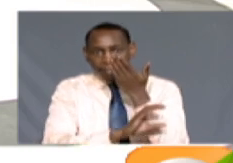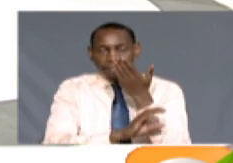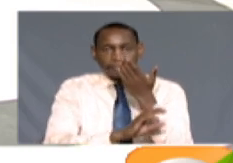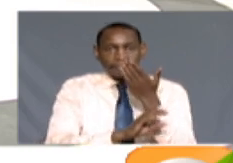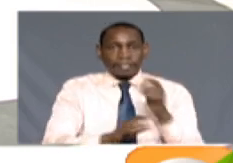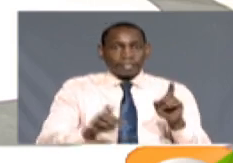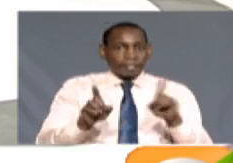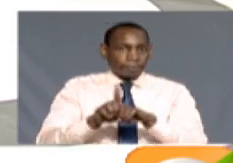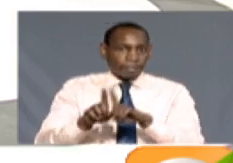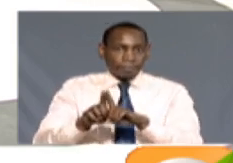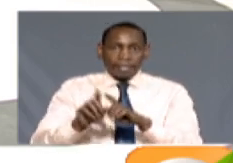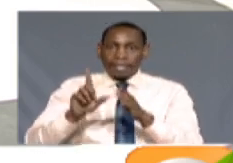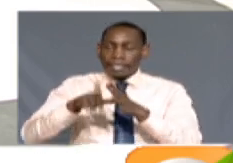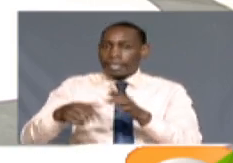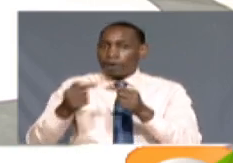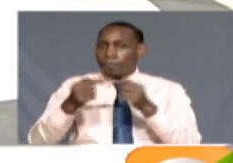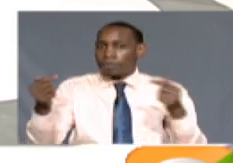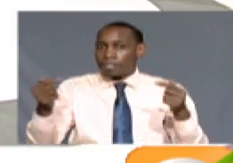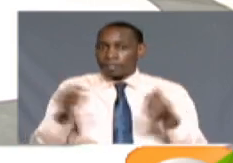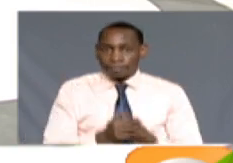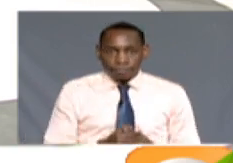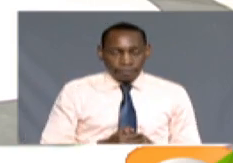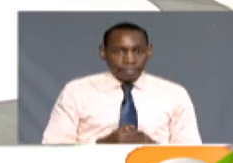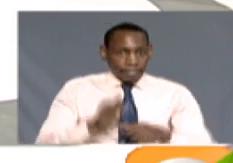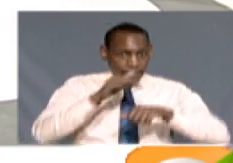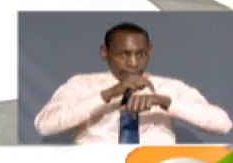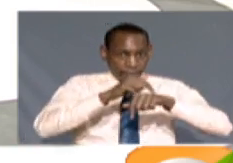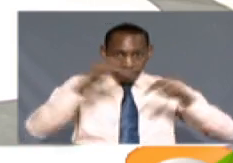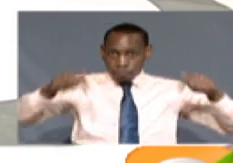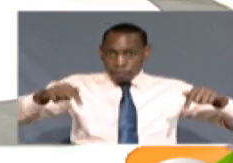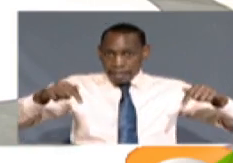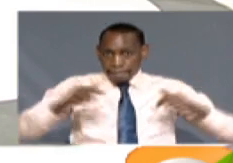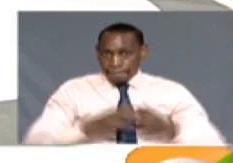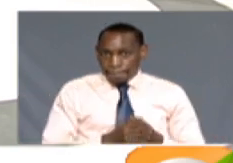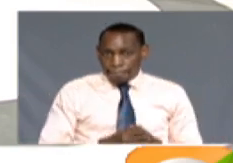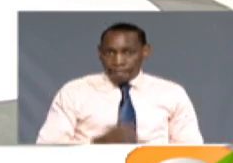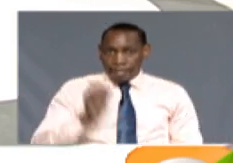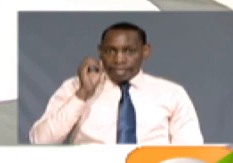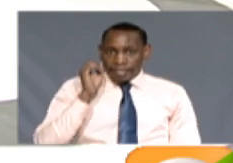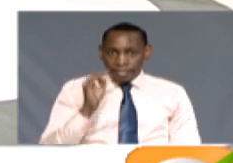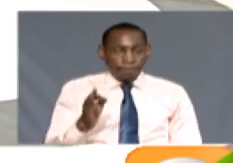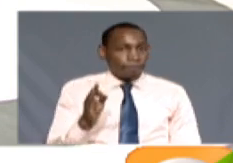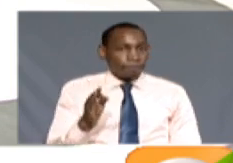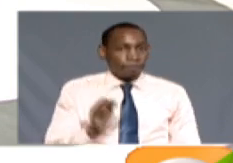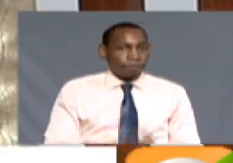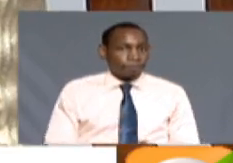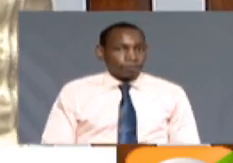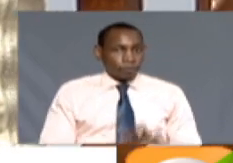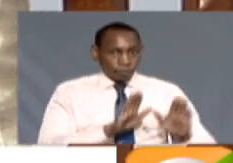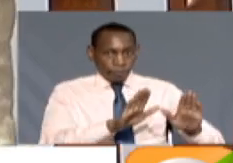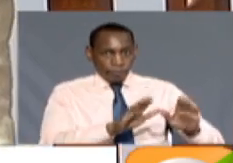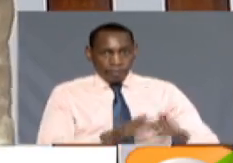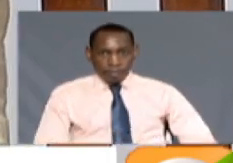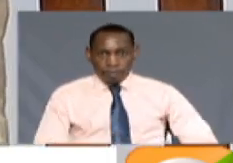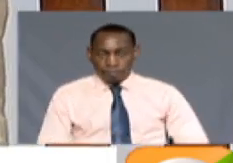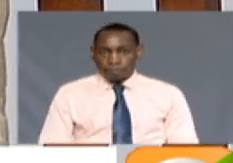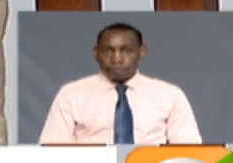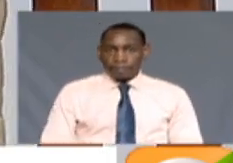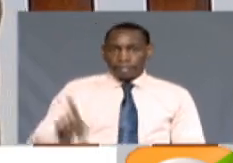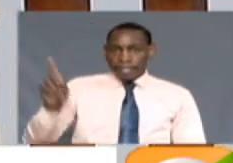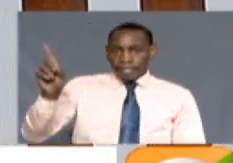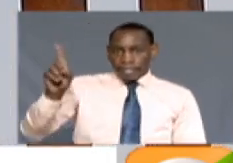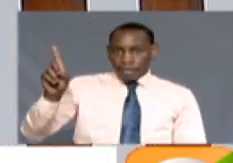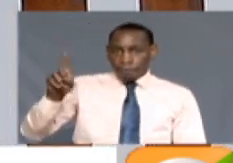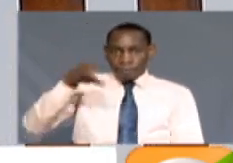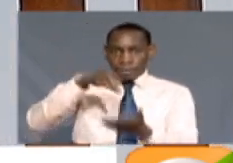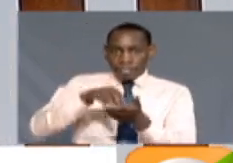And then we contradict. Today, if it were not, look, Nairobi shouldn't be